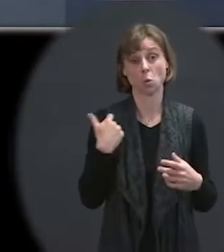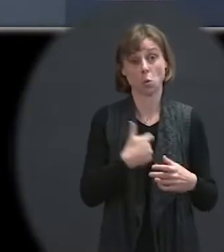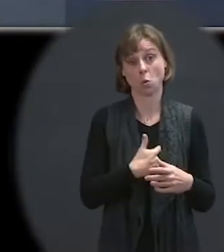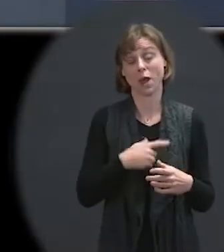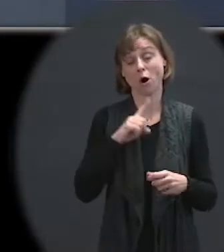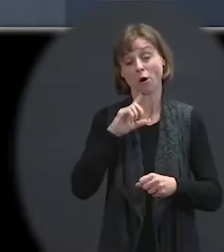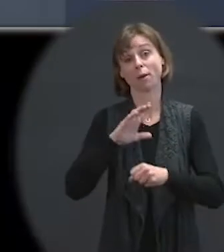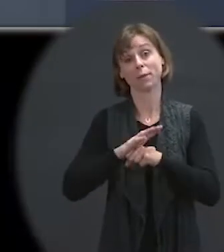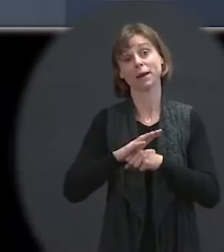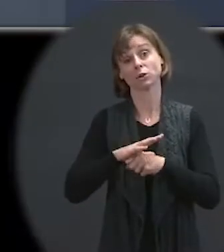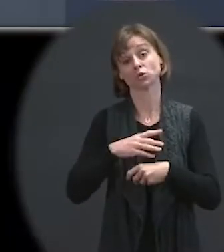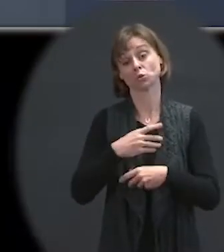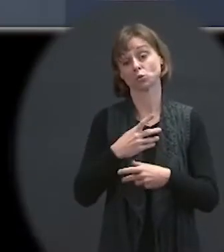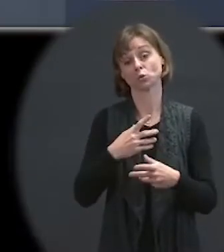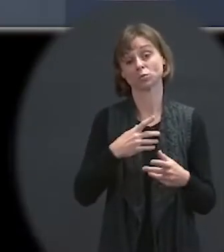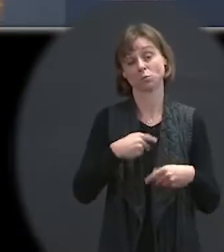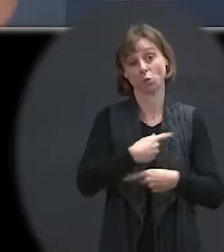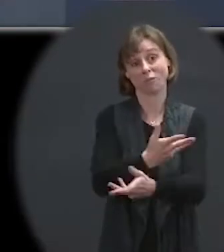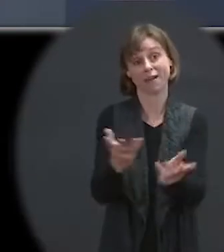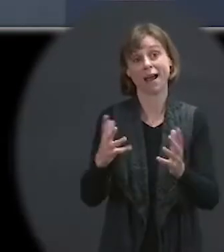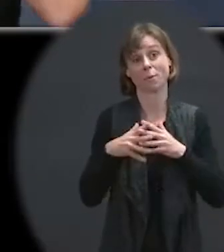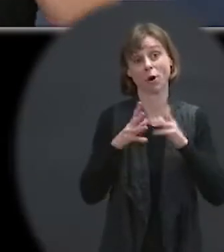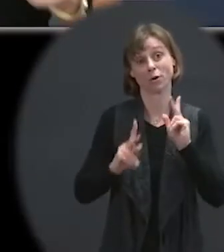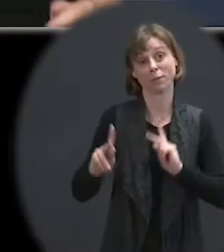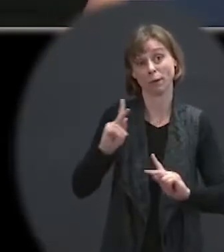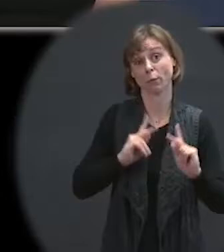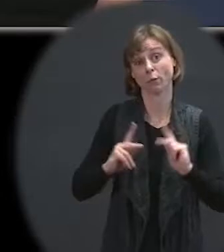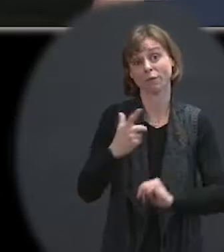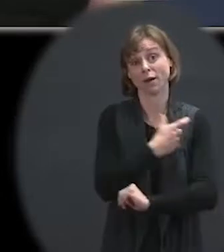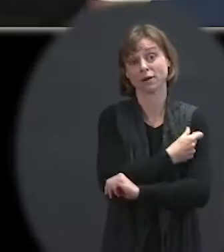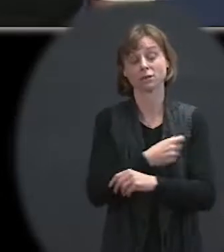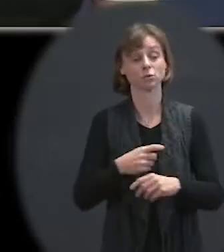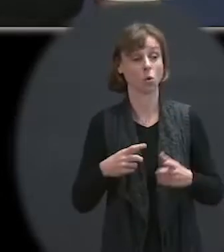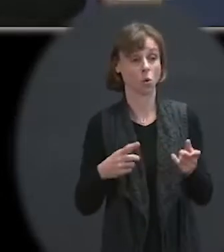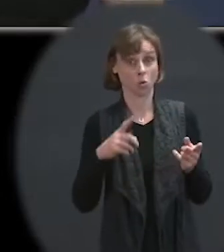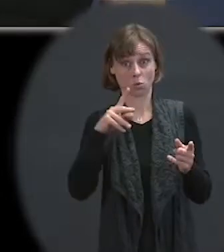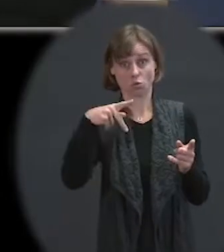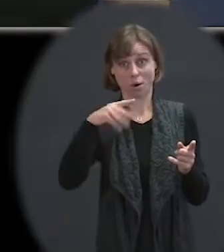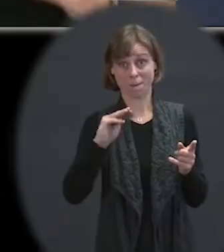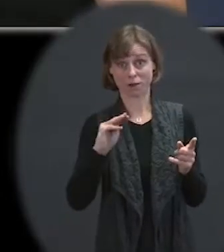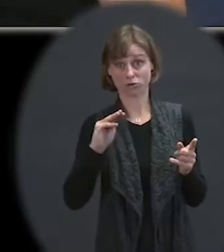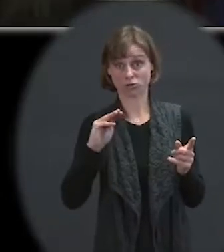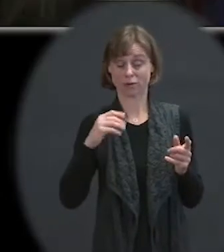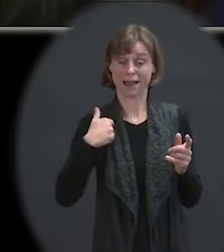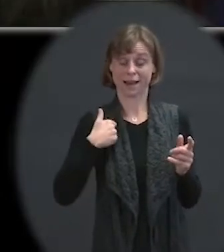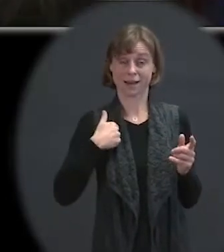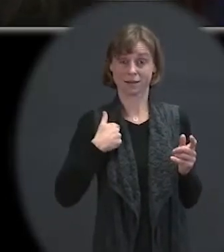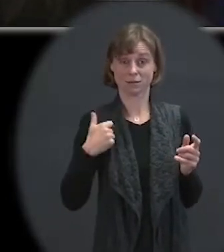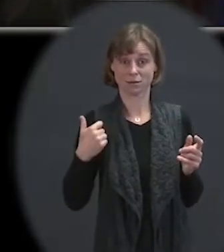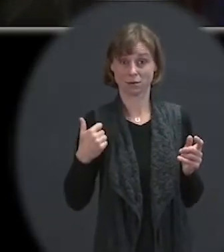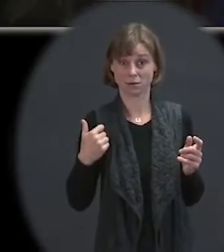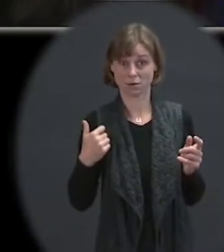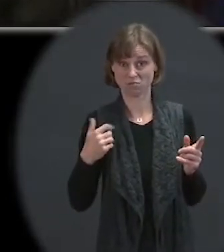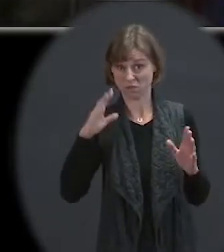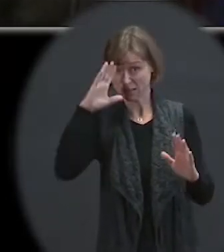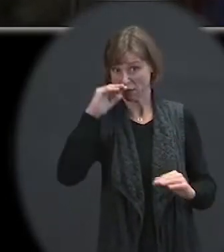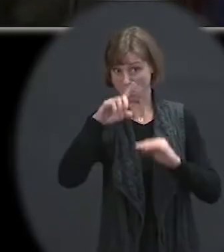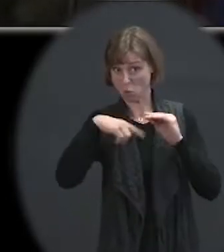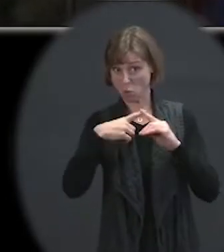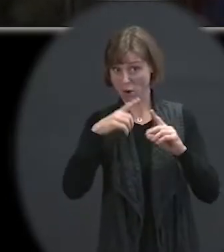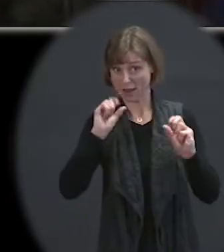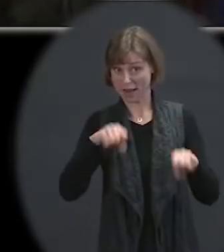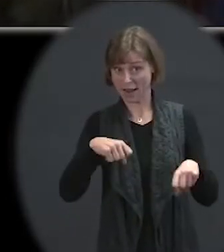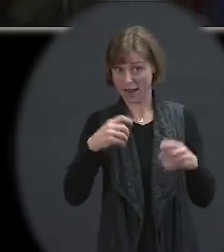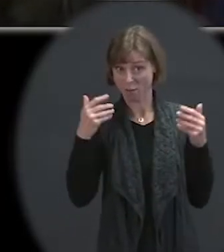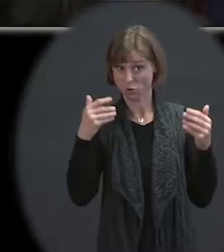getting Americans vaccinated. So you don't expect him to give Prime Minister Trudeau any kind of timeline of when they can expect to be able to receive vaccines